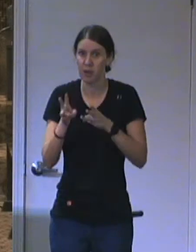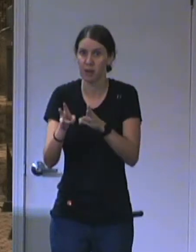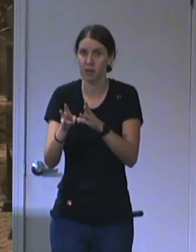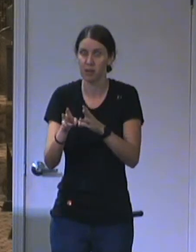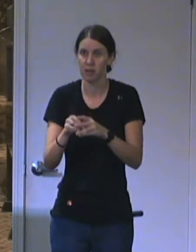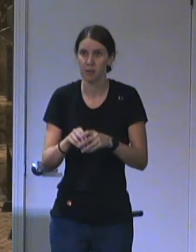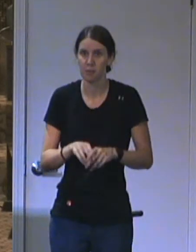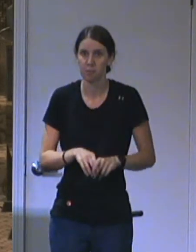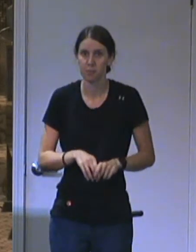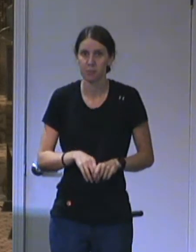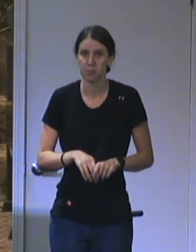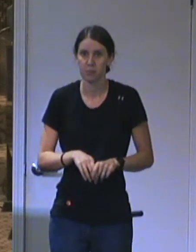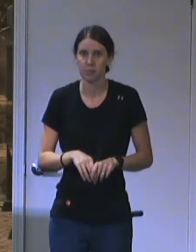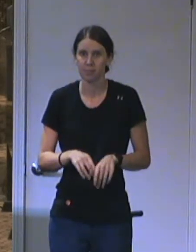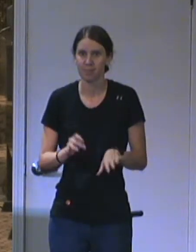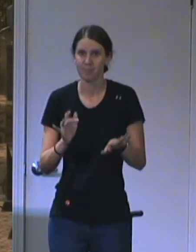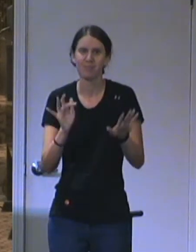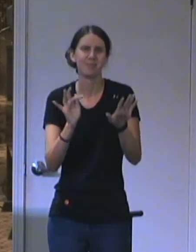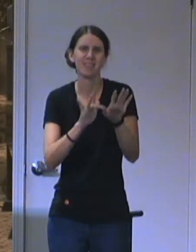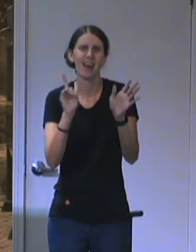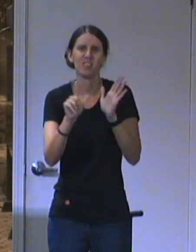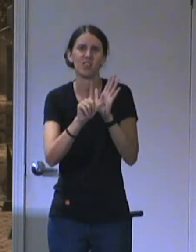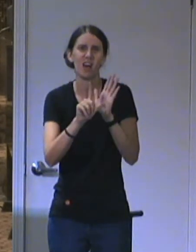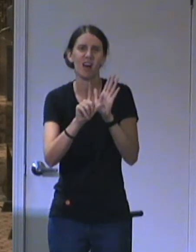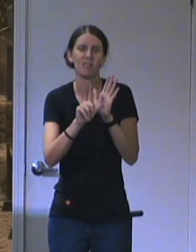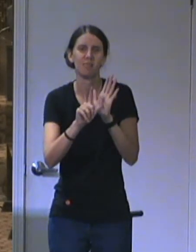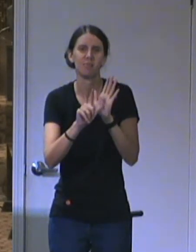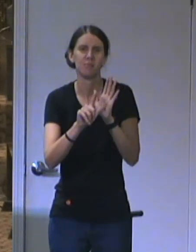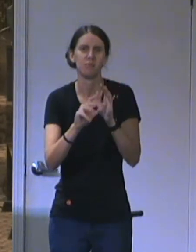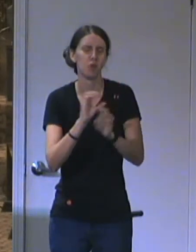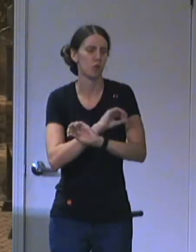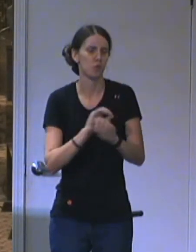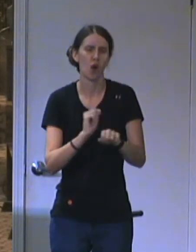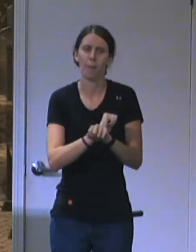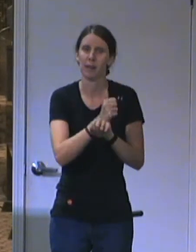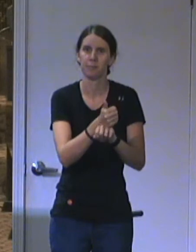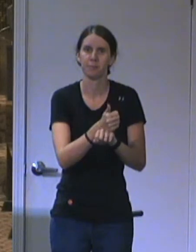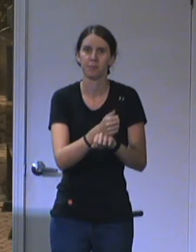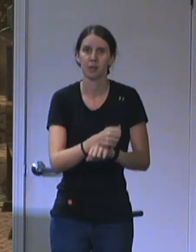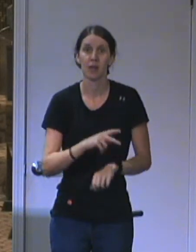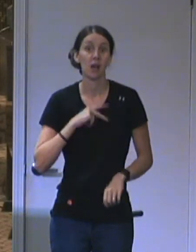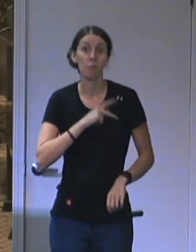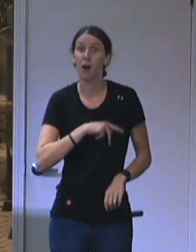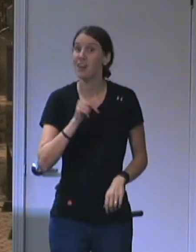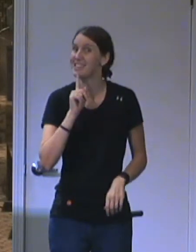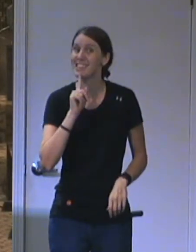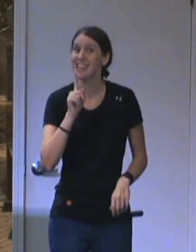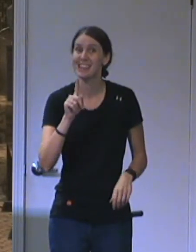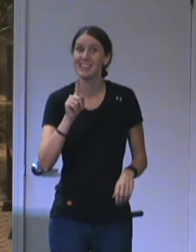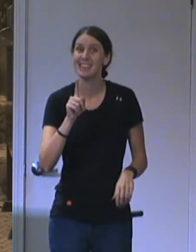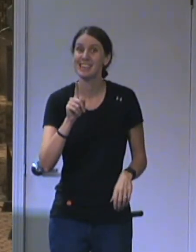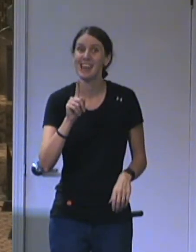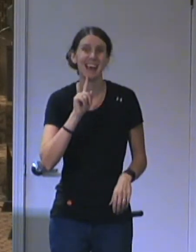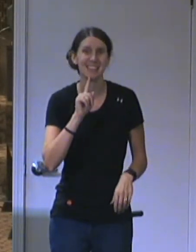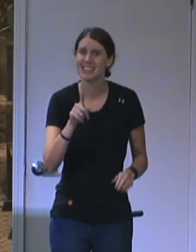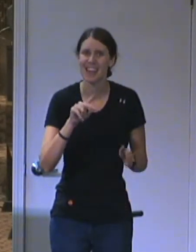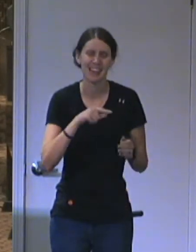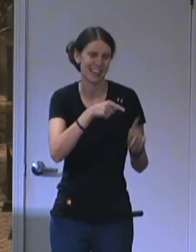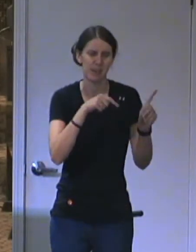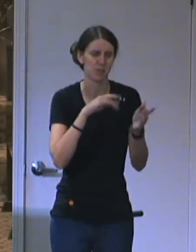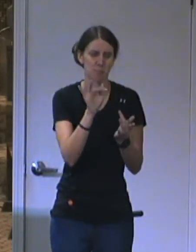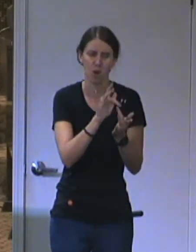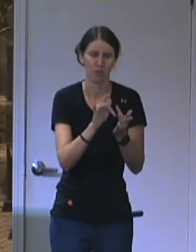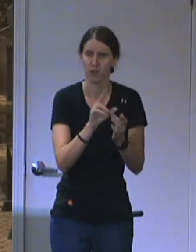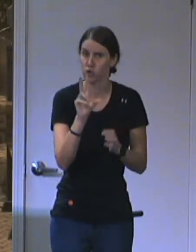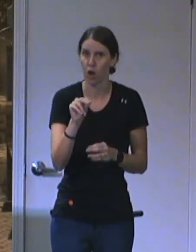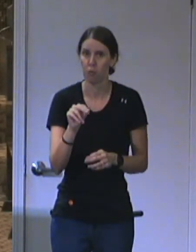He said, as touching the law, blameless. Now he wasn't claiming to be perfect, but he said, if you looked at